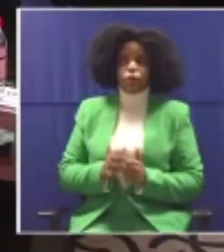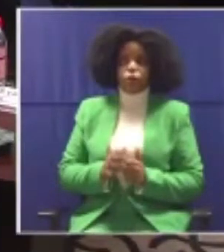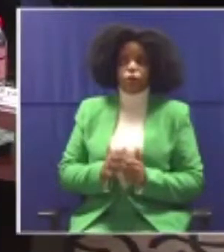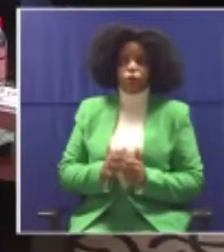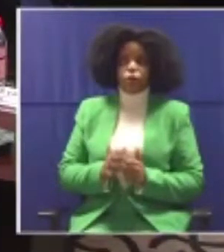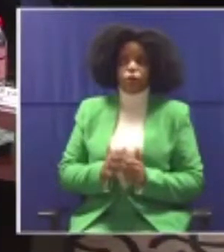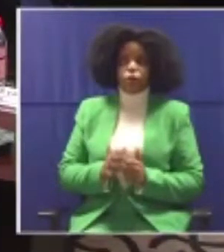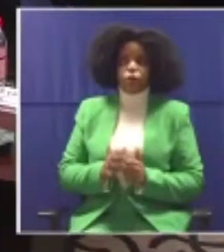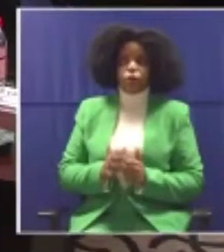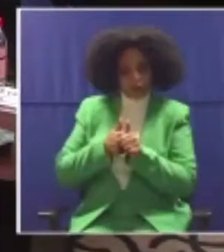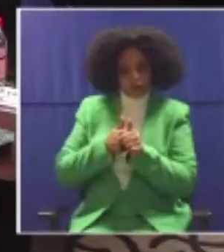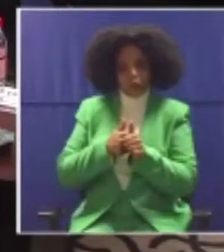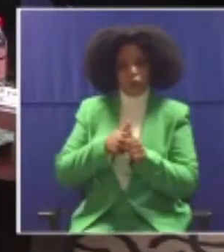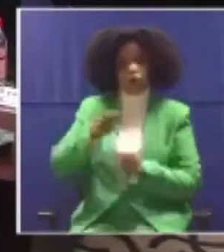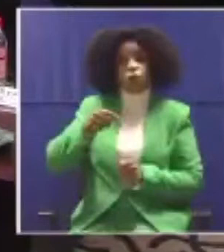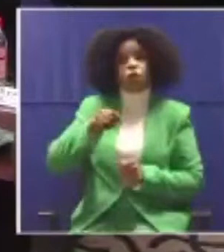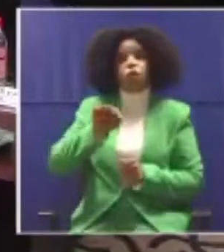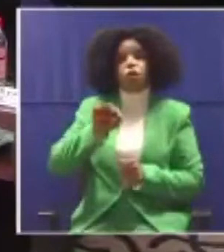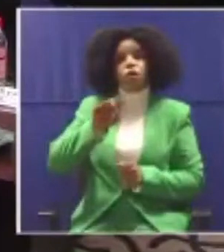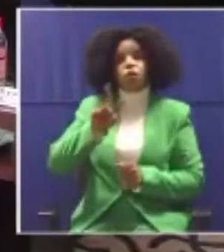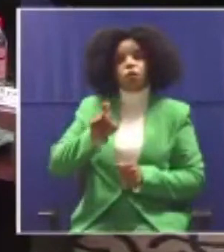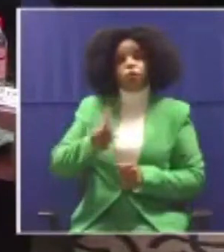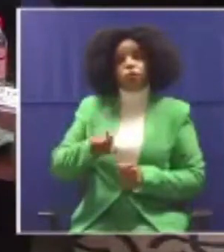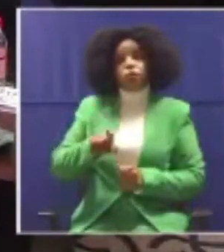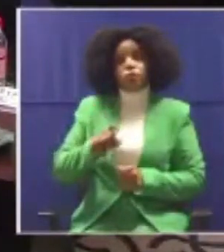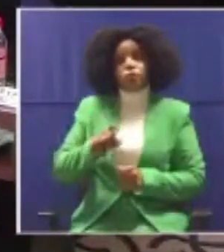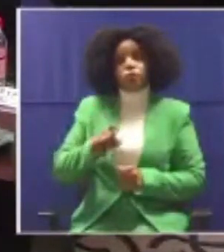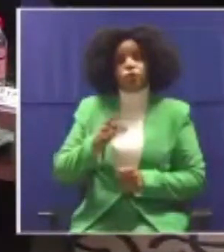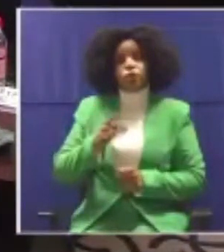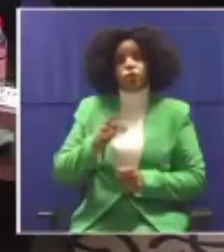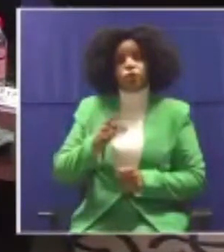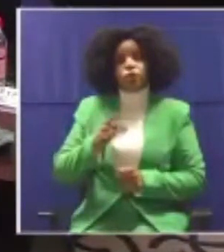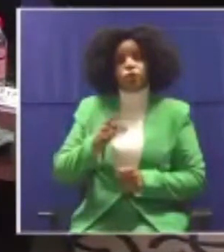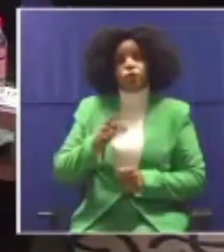Deputy President will be asked by the Honorable Malatsi.